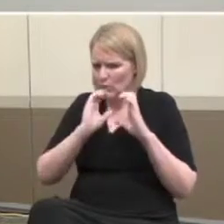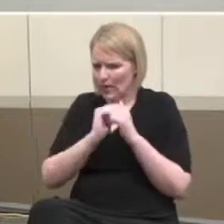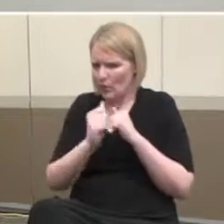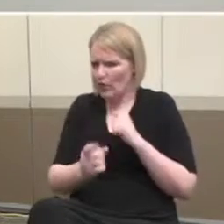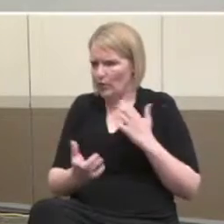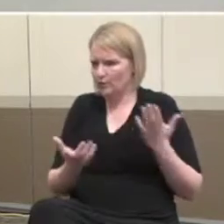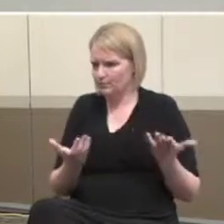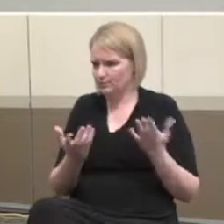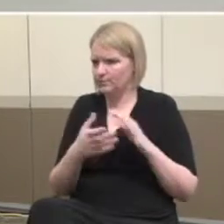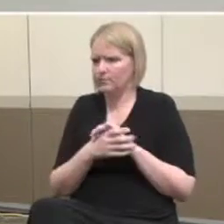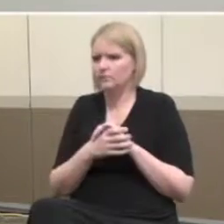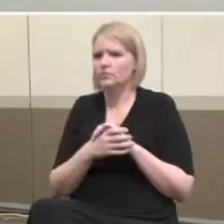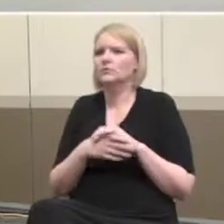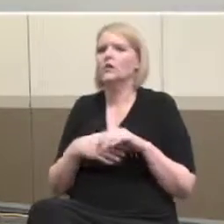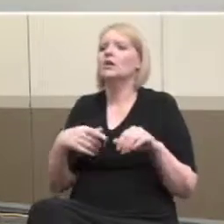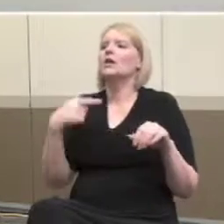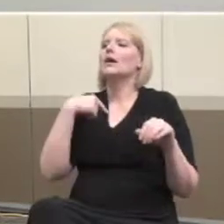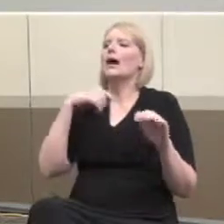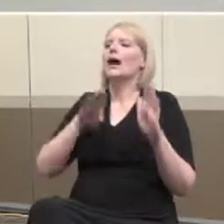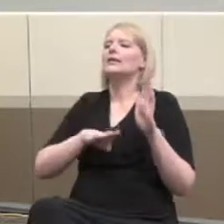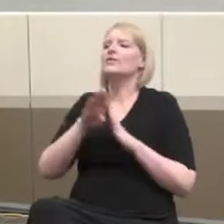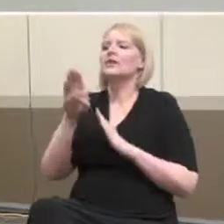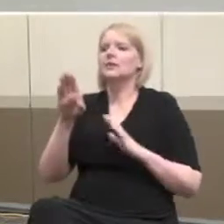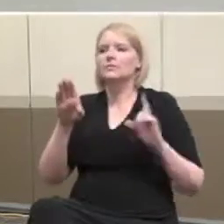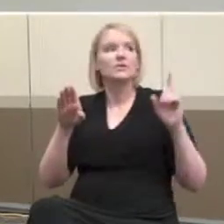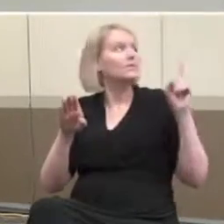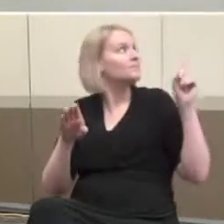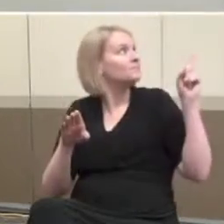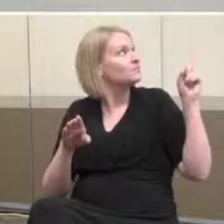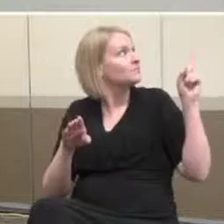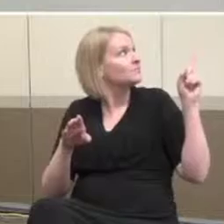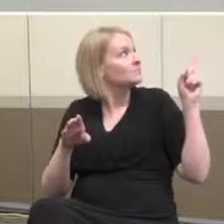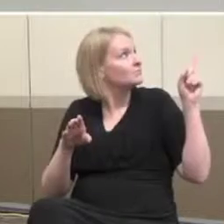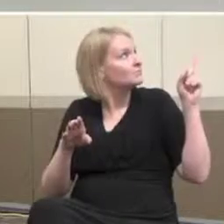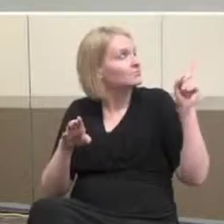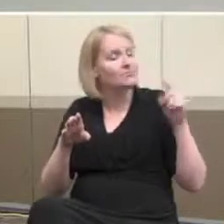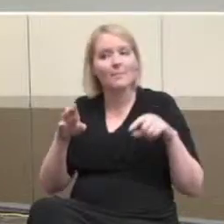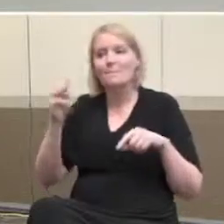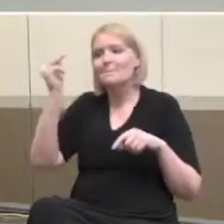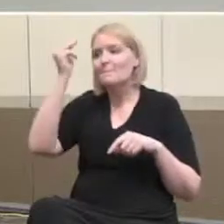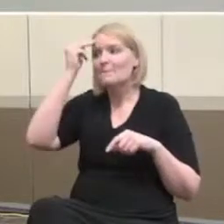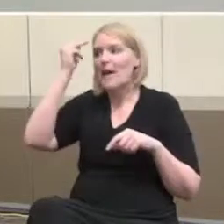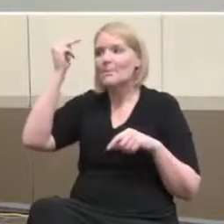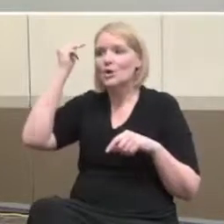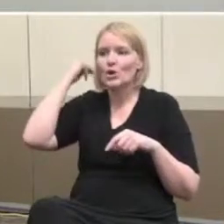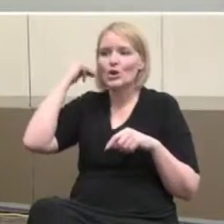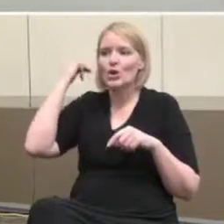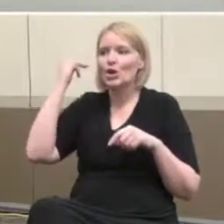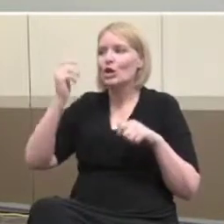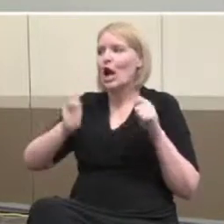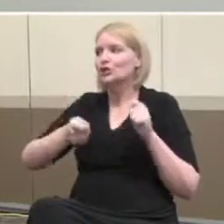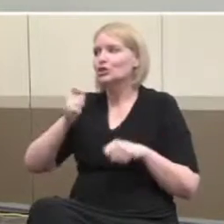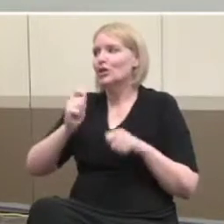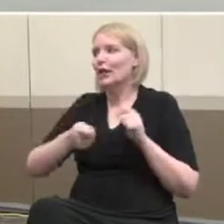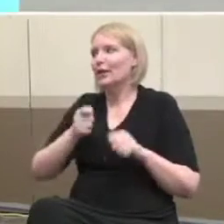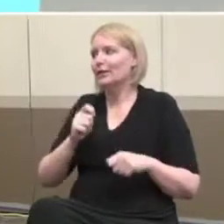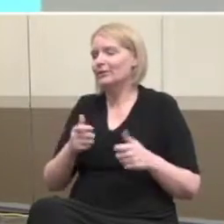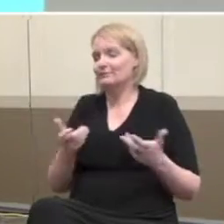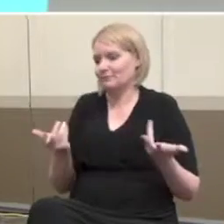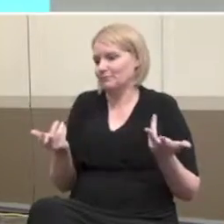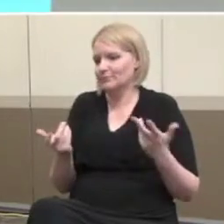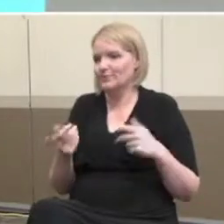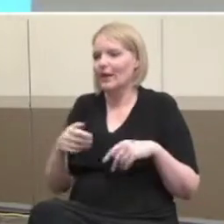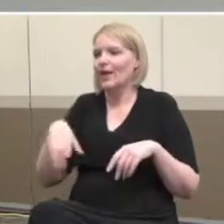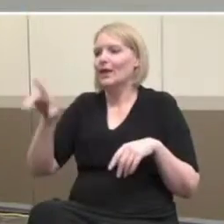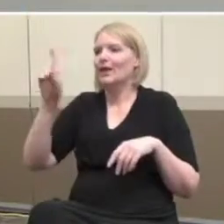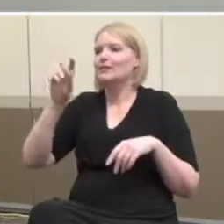student. So I developed Memorcussion. Memorcussion is memory and percussion. Dr. Scheer